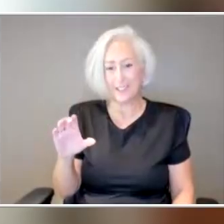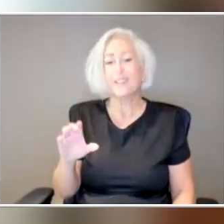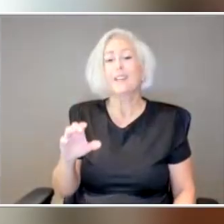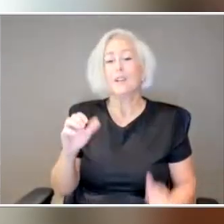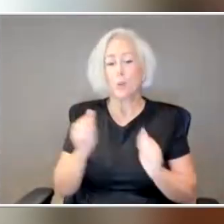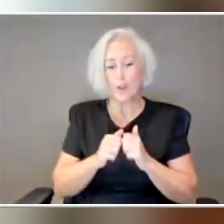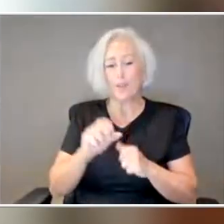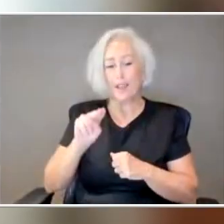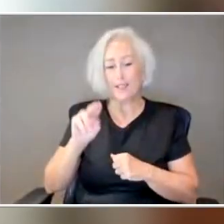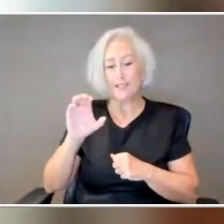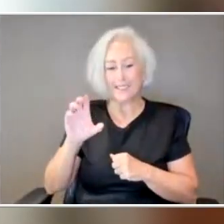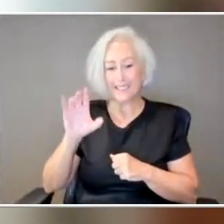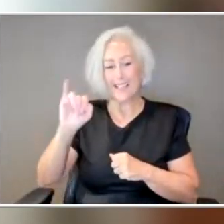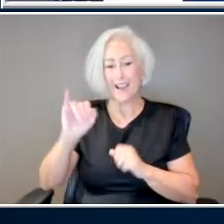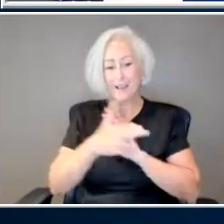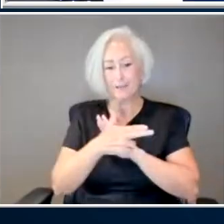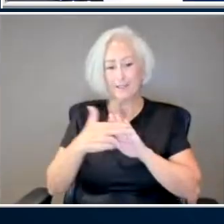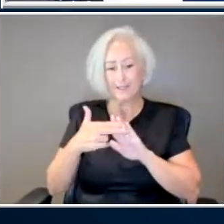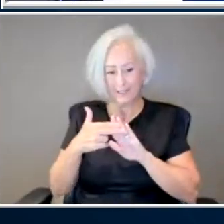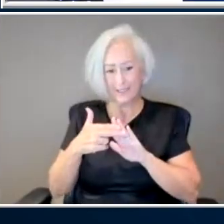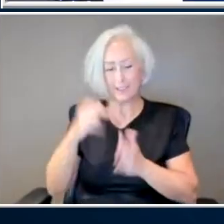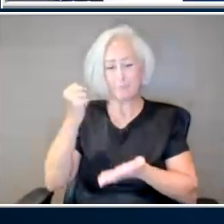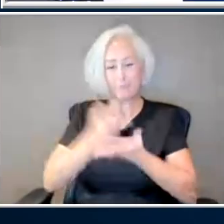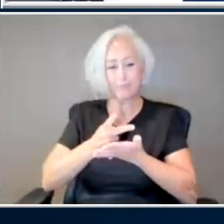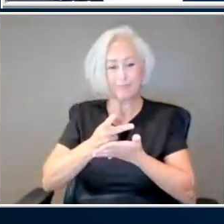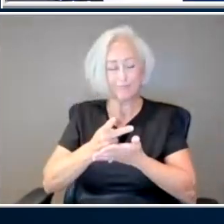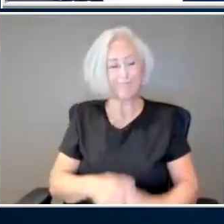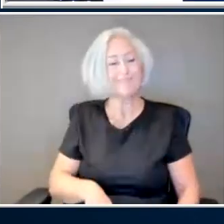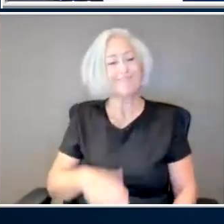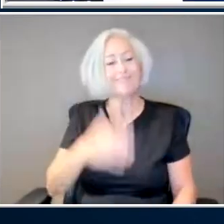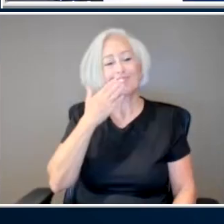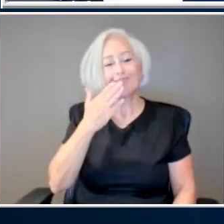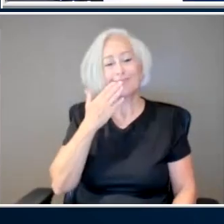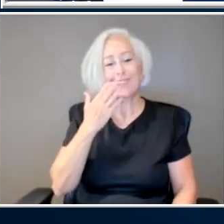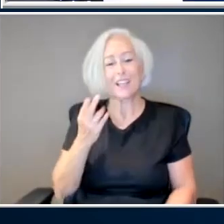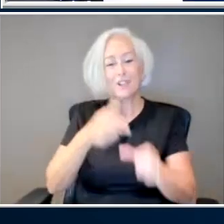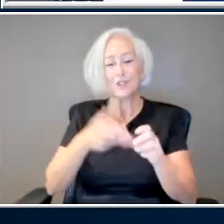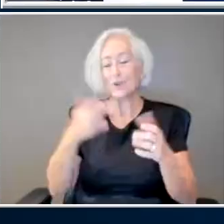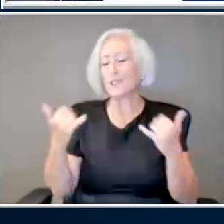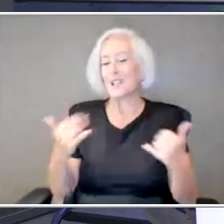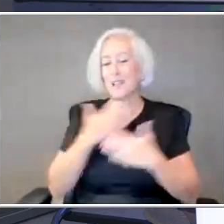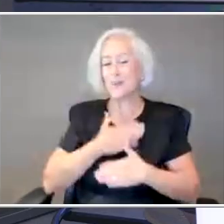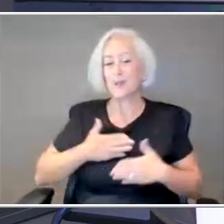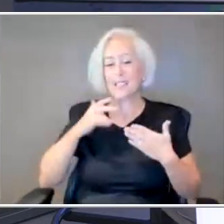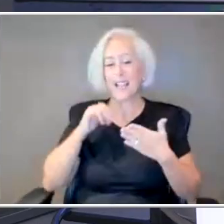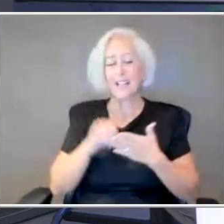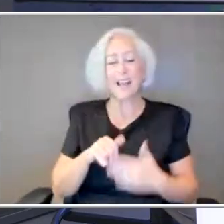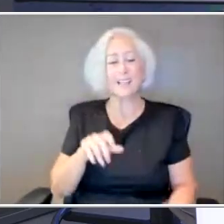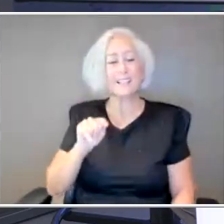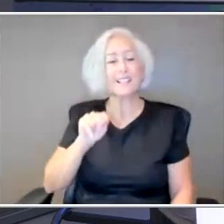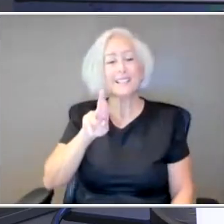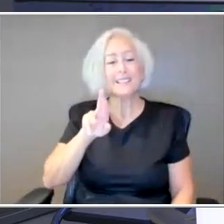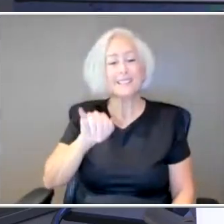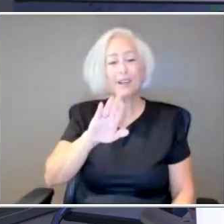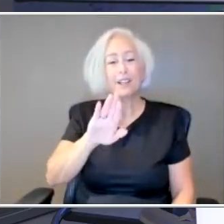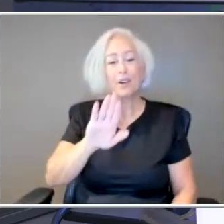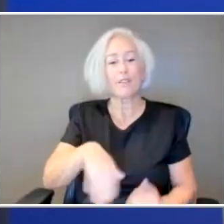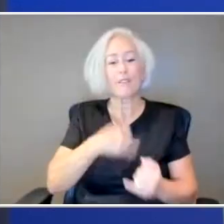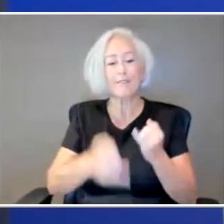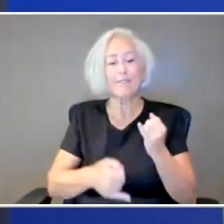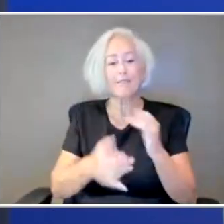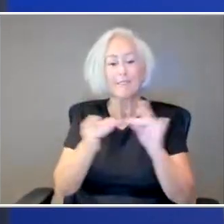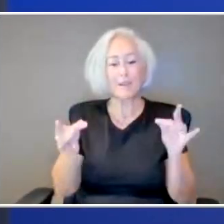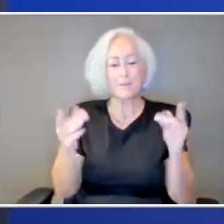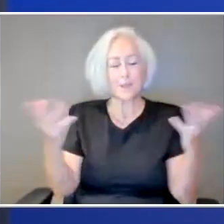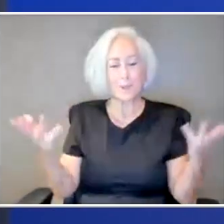Comprehensive Designated Cancer Center. Thank you so much for being with us today. We appreciate it. Terry, what's the big takeaway from your story? I think the